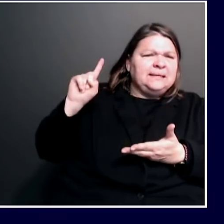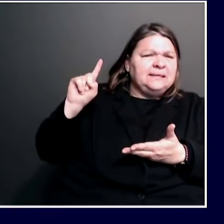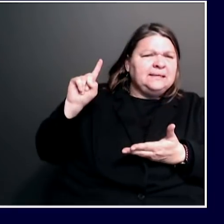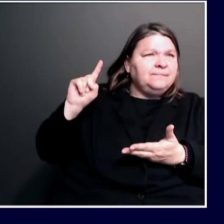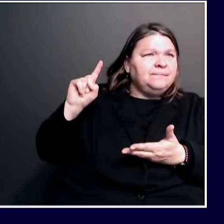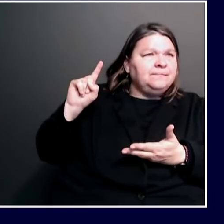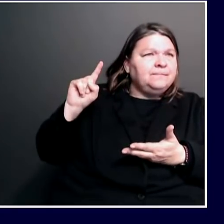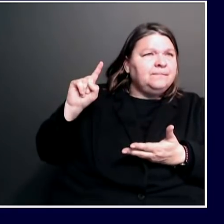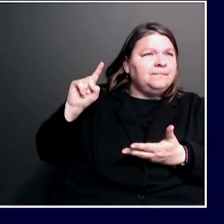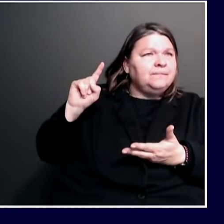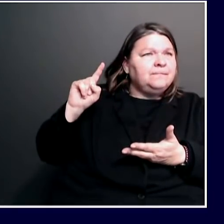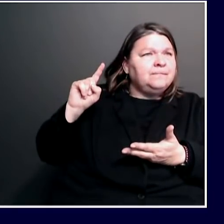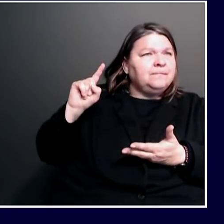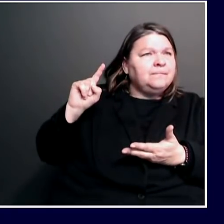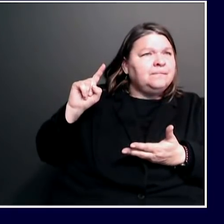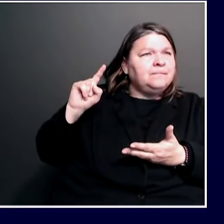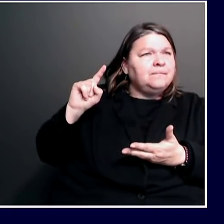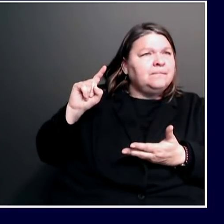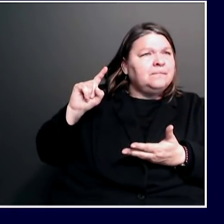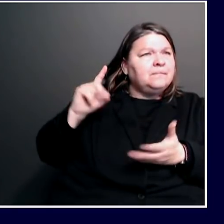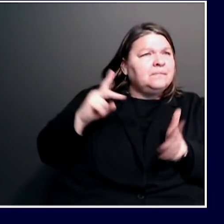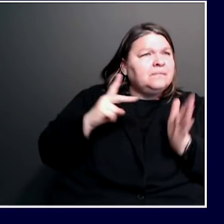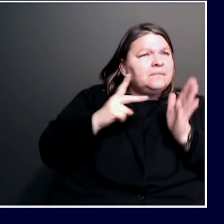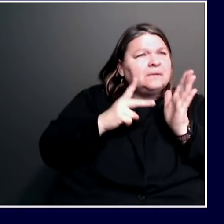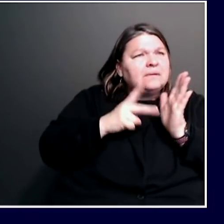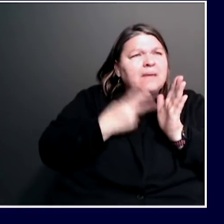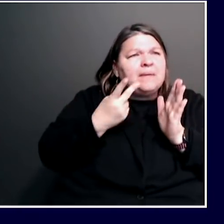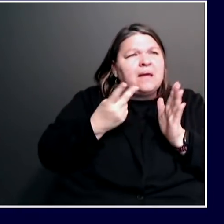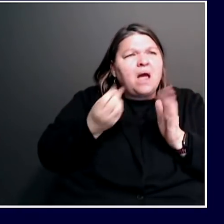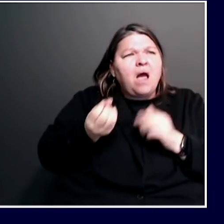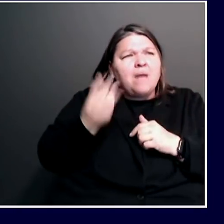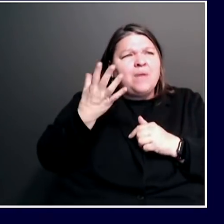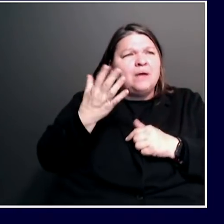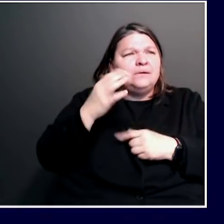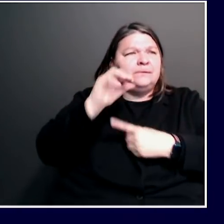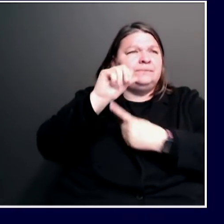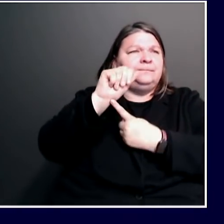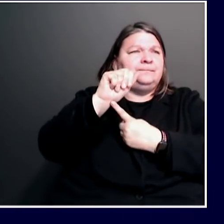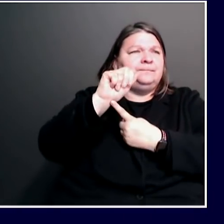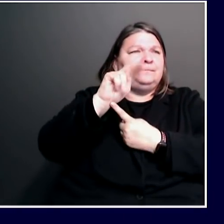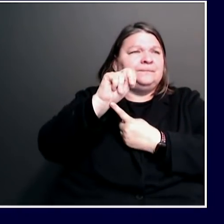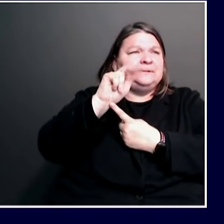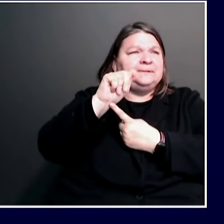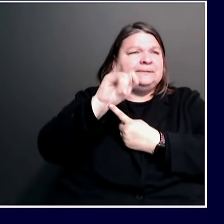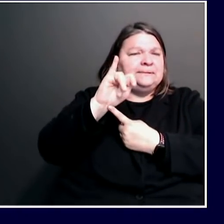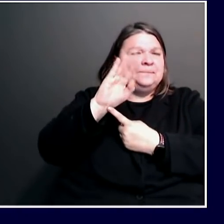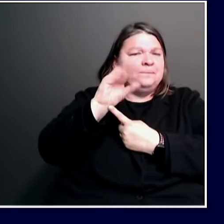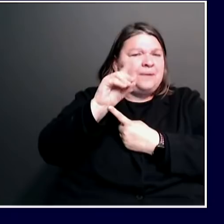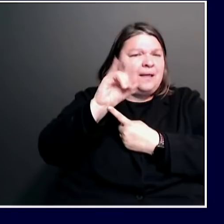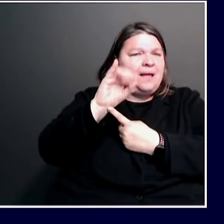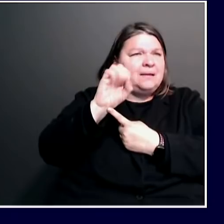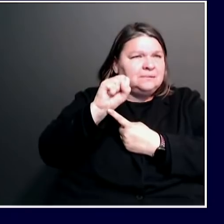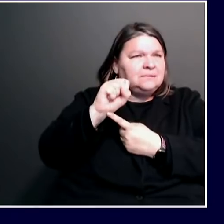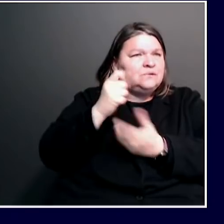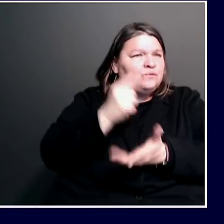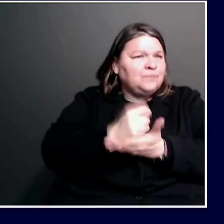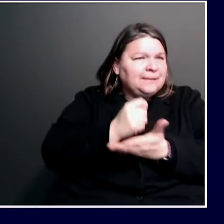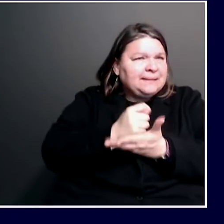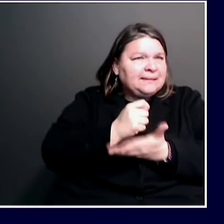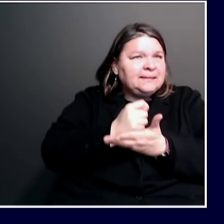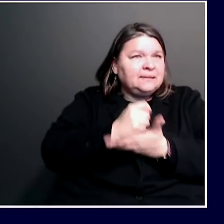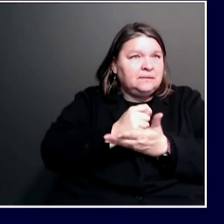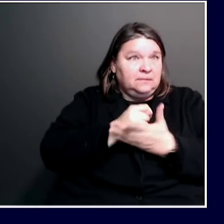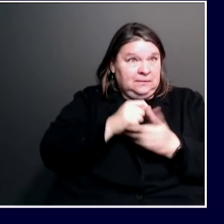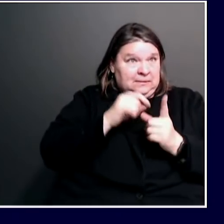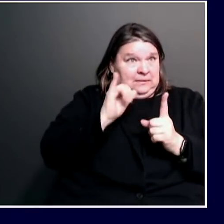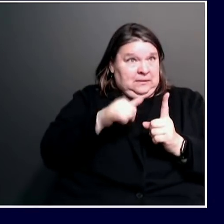double amount of the monoclonal antibodies to the state, but we weren't quite sure at that time whether or not that was a one-shot deal or if that